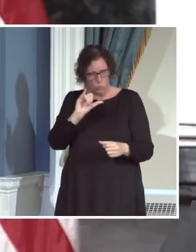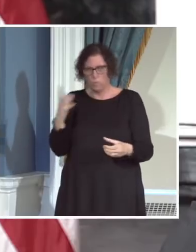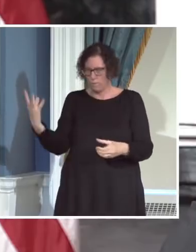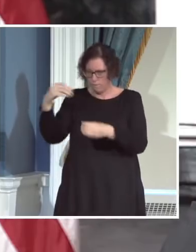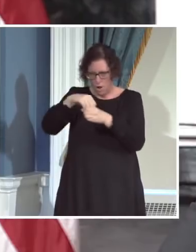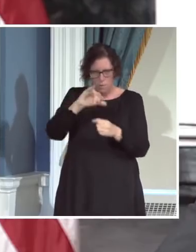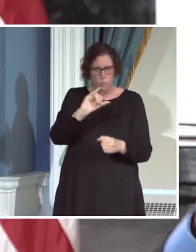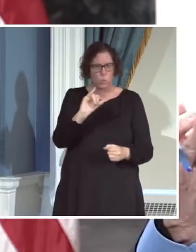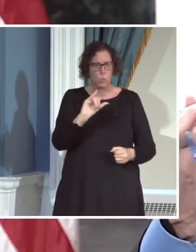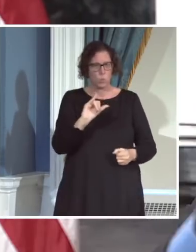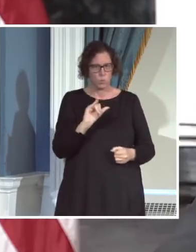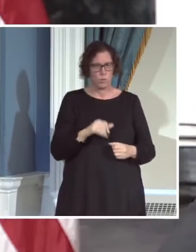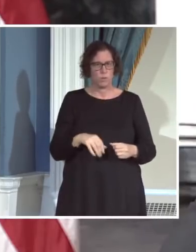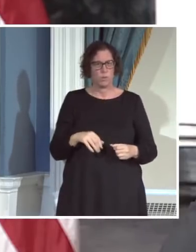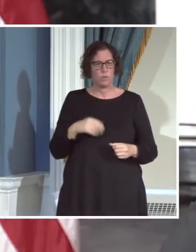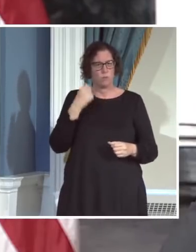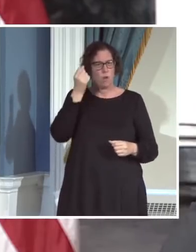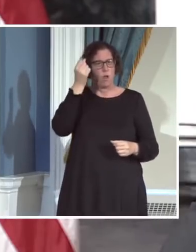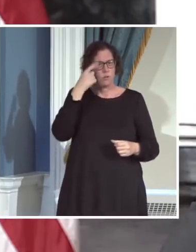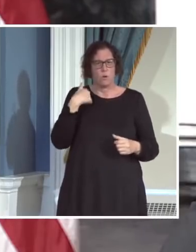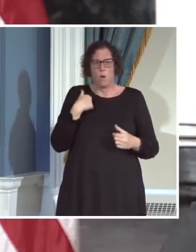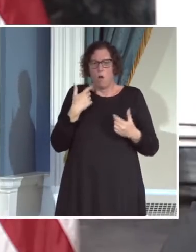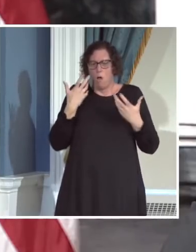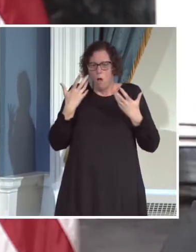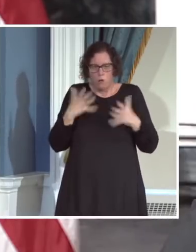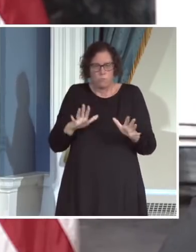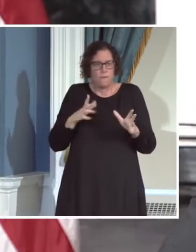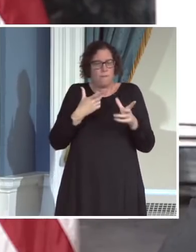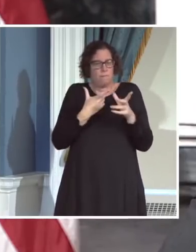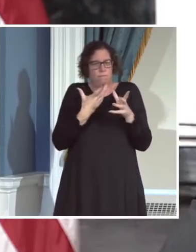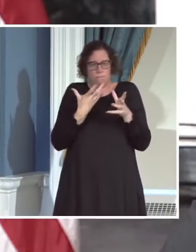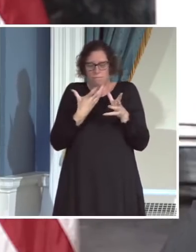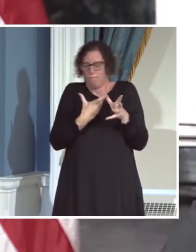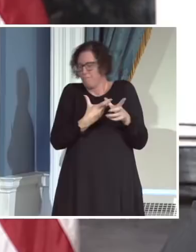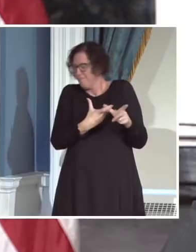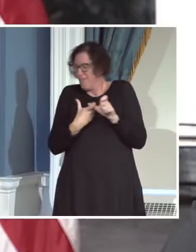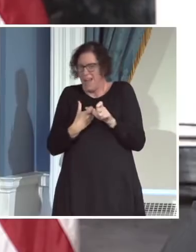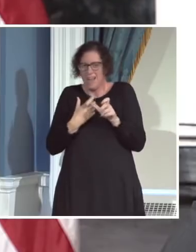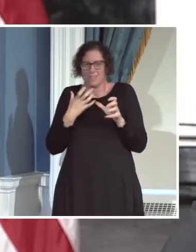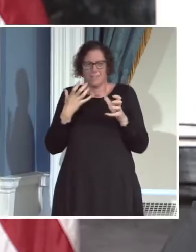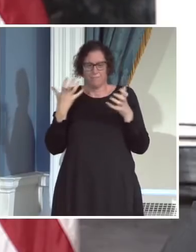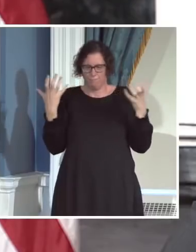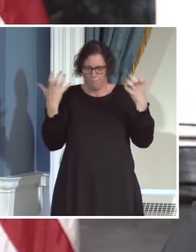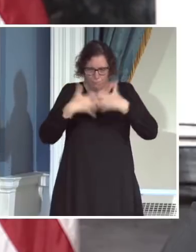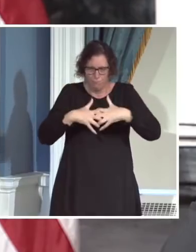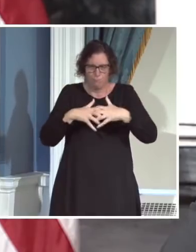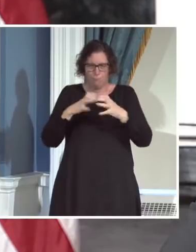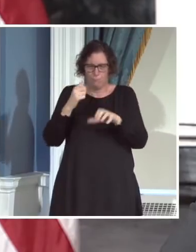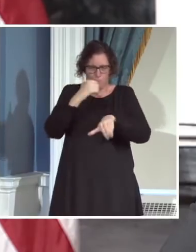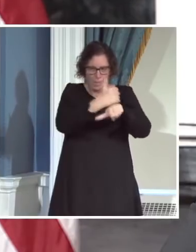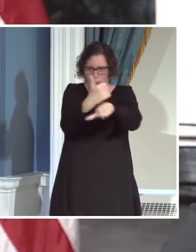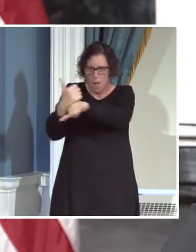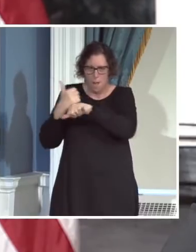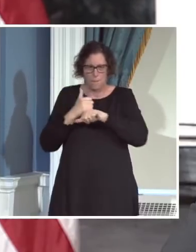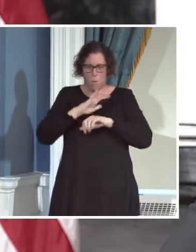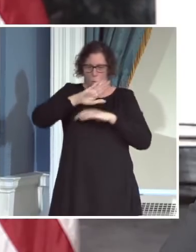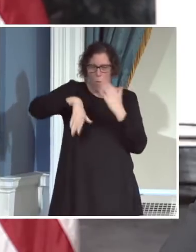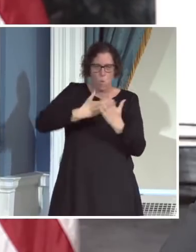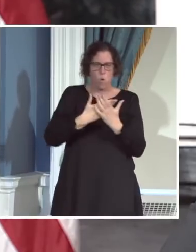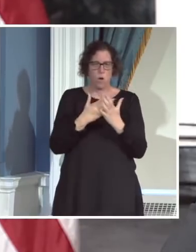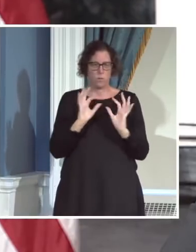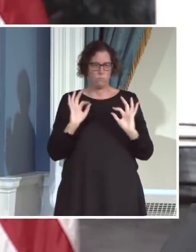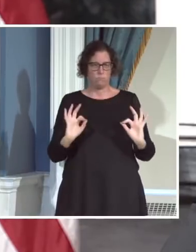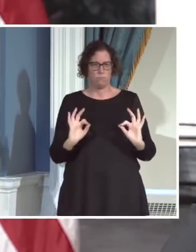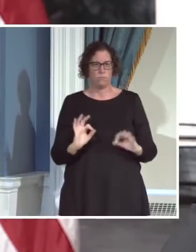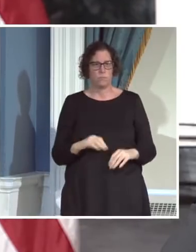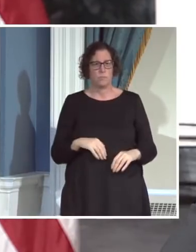online. Yesterday I was at the Billie Jean King Center, the tennis center in Queens. That's going to be open for patients as early